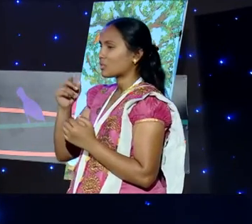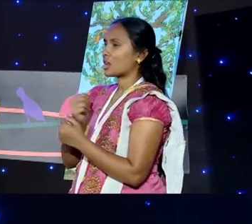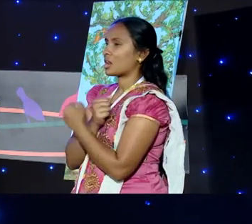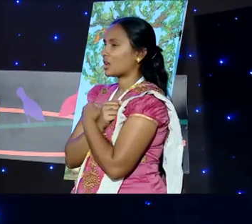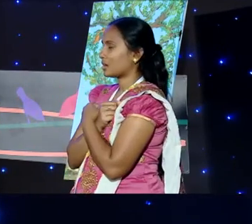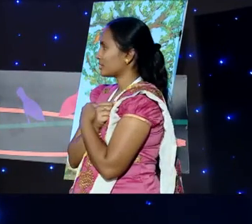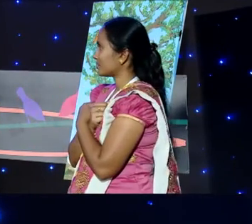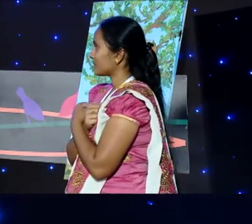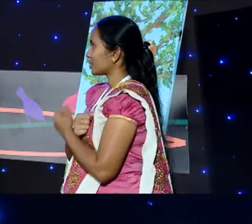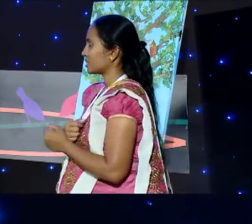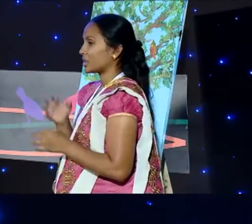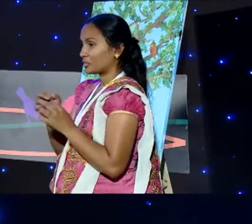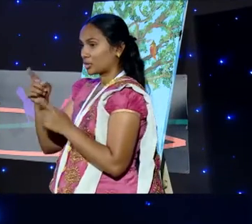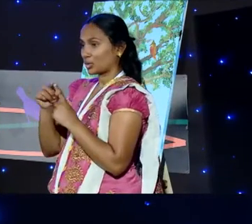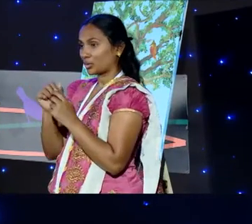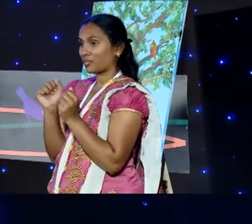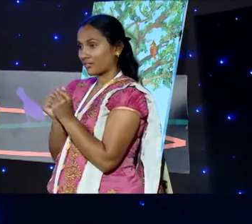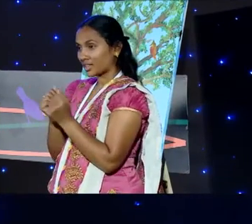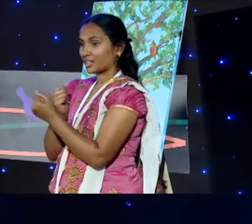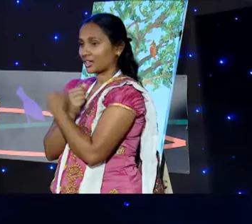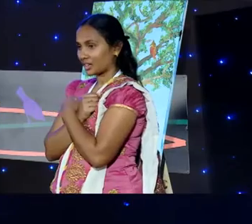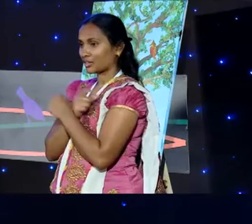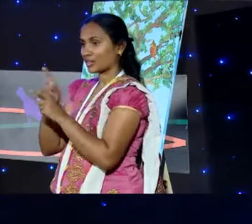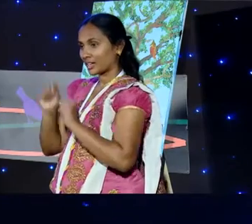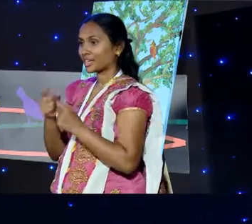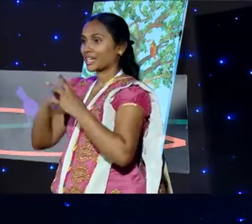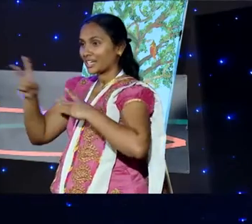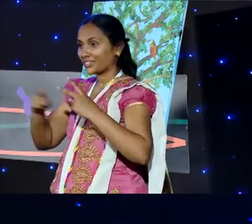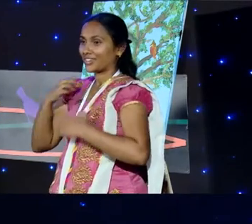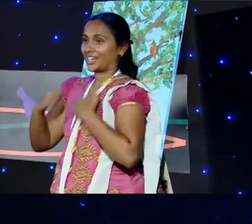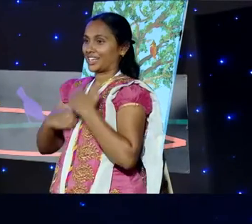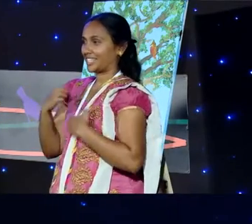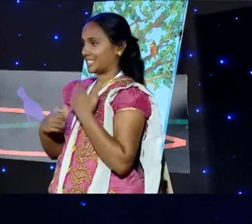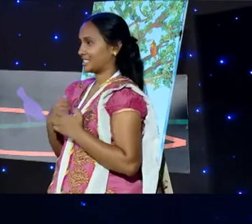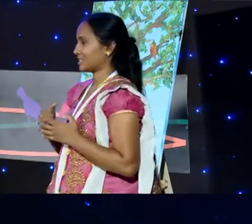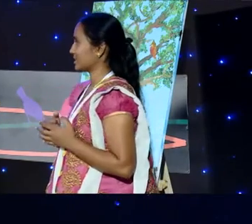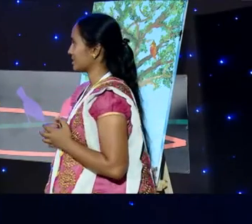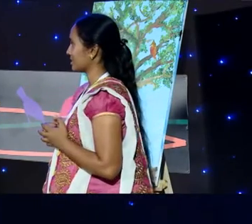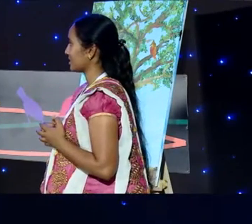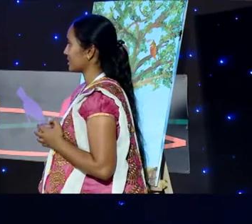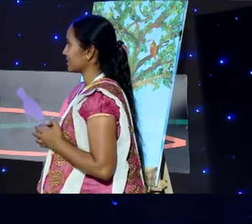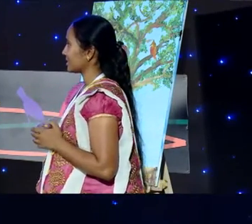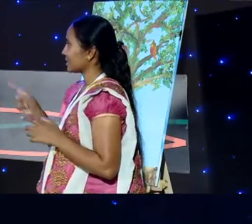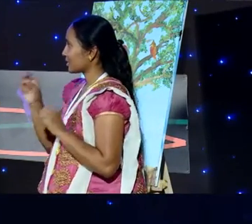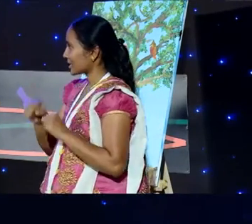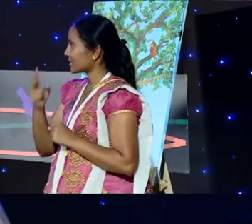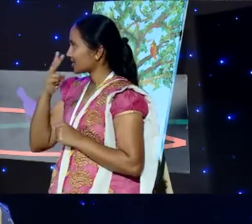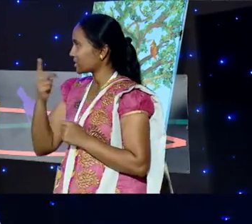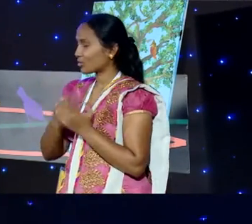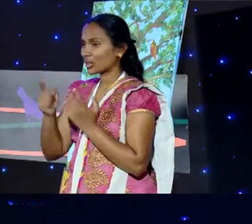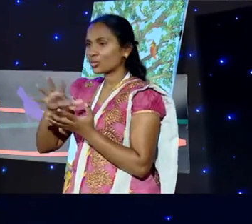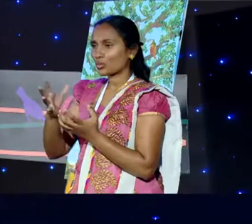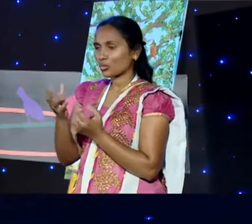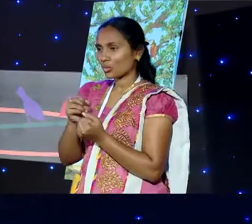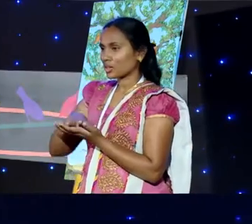And when you do it for love, a very different kind of energy emerges. And we have seen that. And what we also